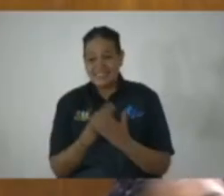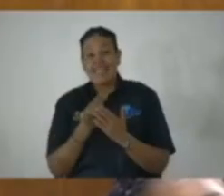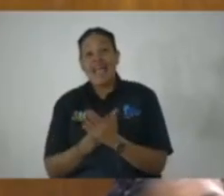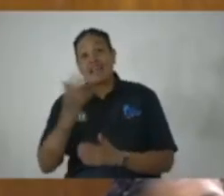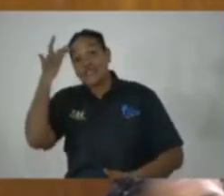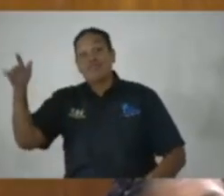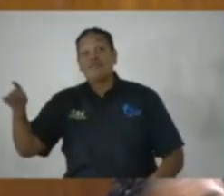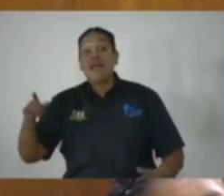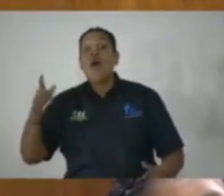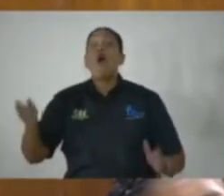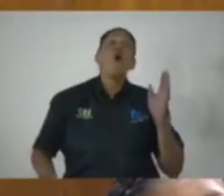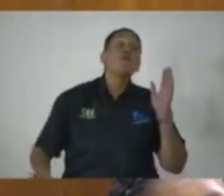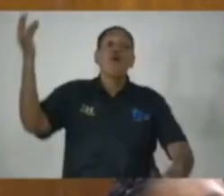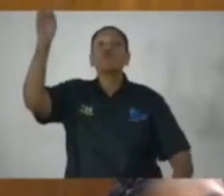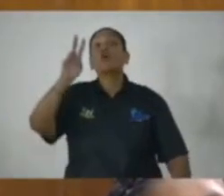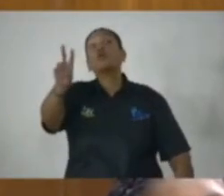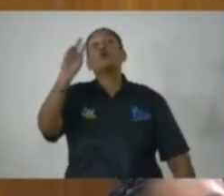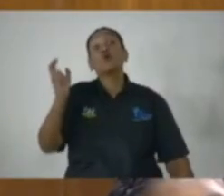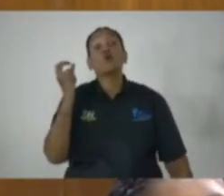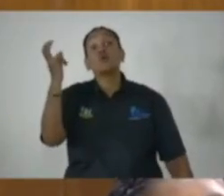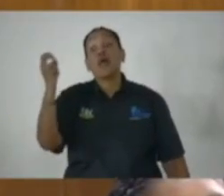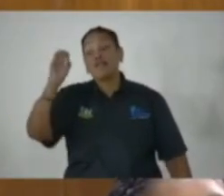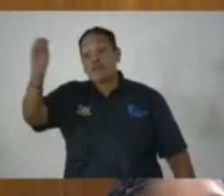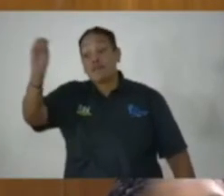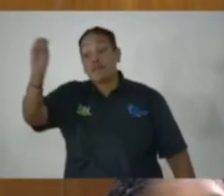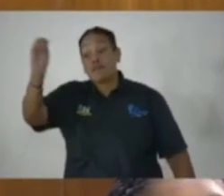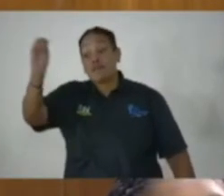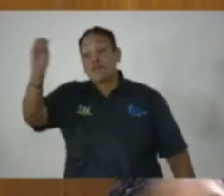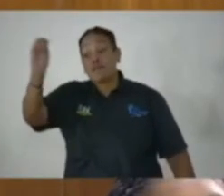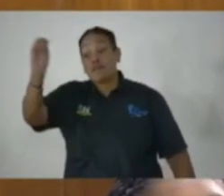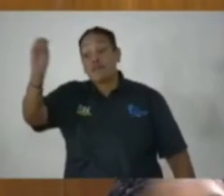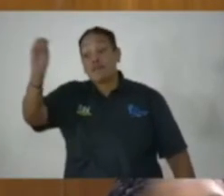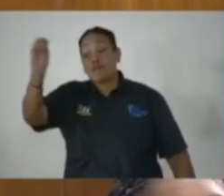went. It moved to 212%.